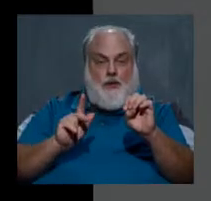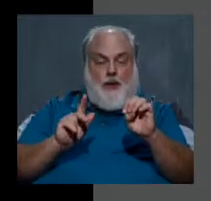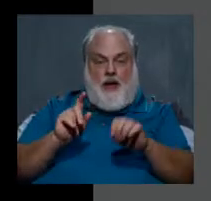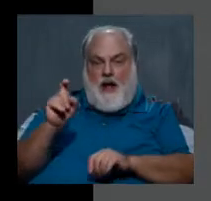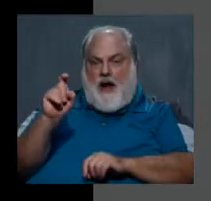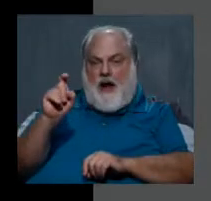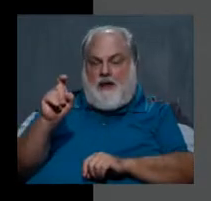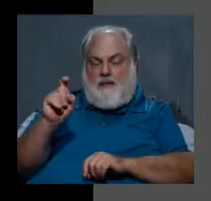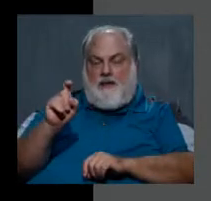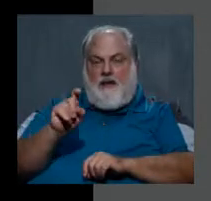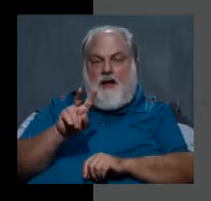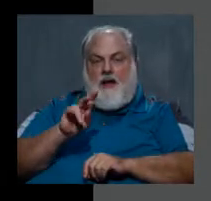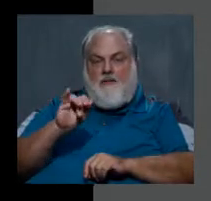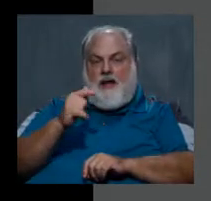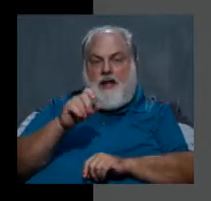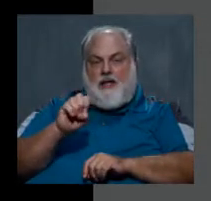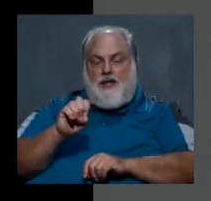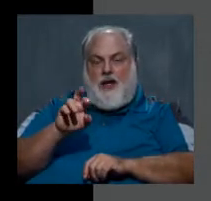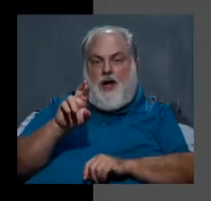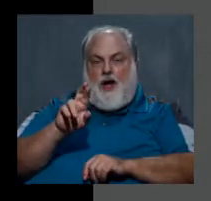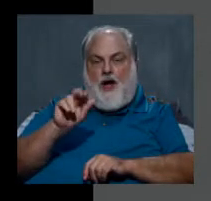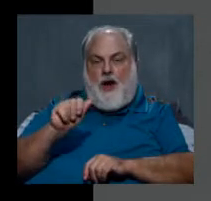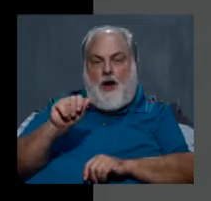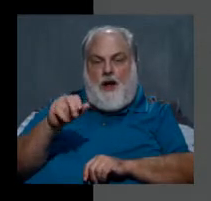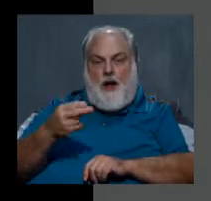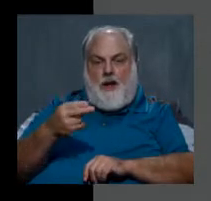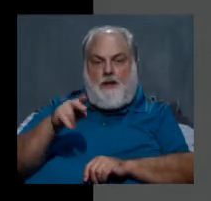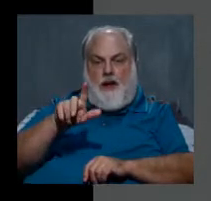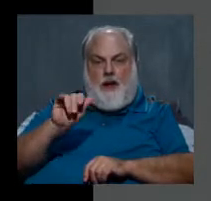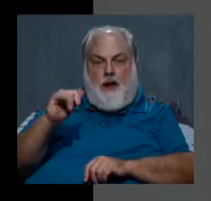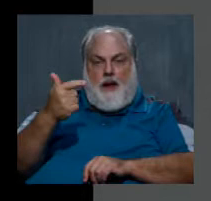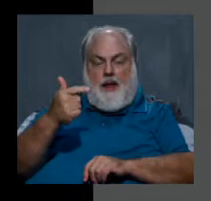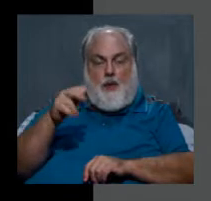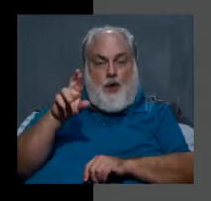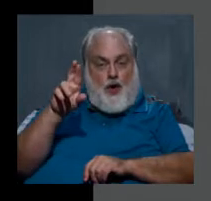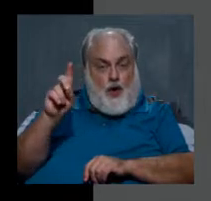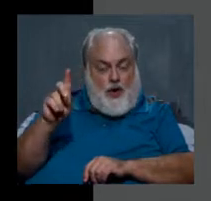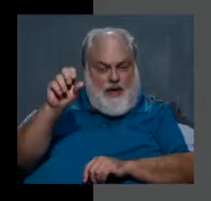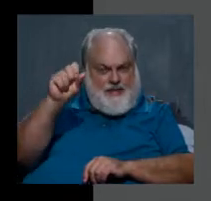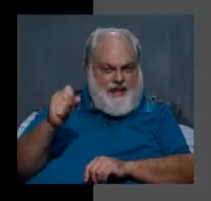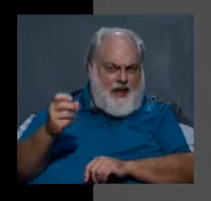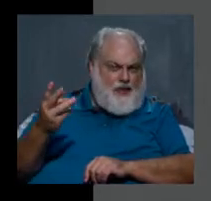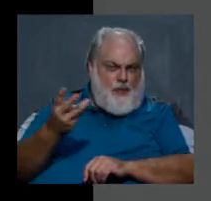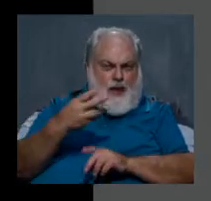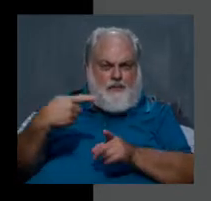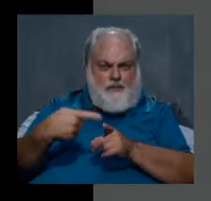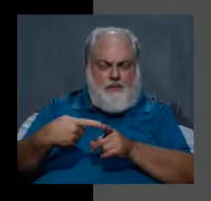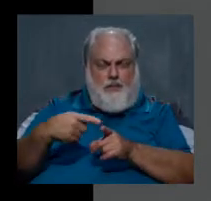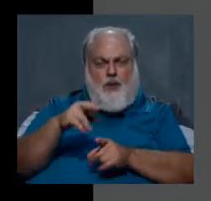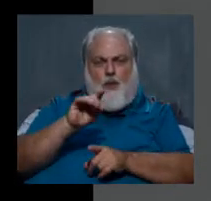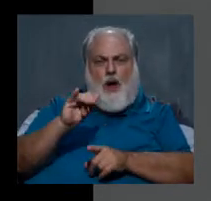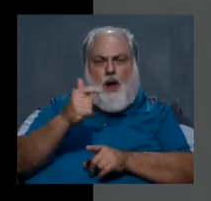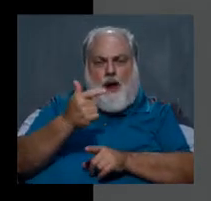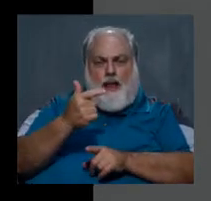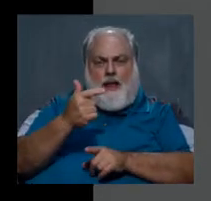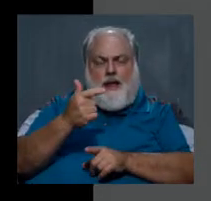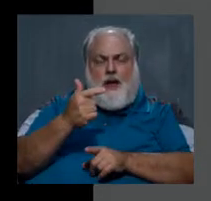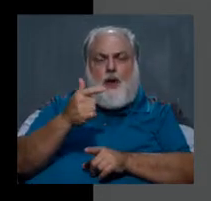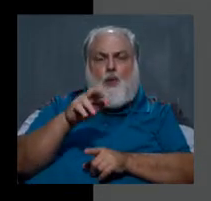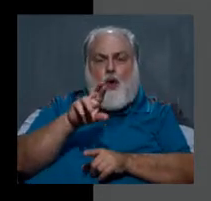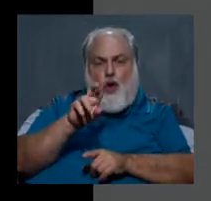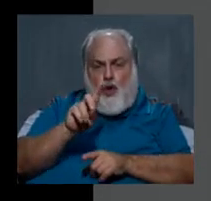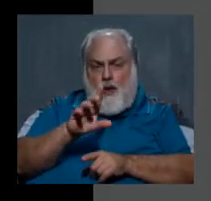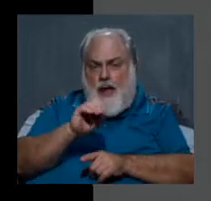Z-6323-X, the Village at Rawling Road, revised long form PCD, located on the southwest corner of Rawling Road and Rawling Circle.